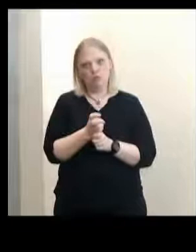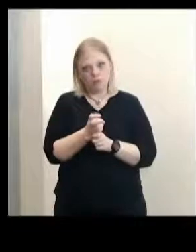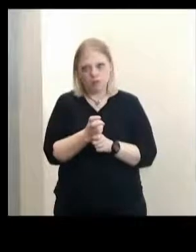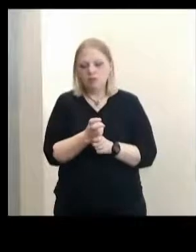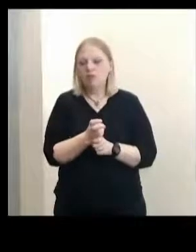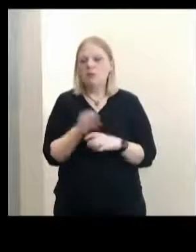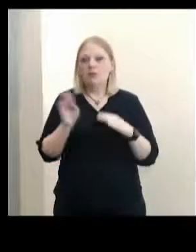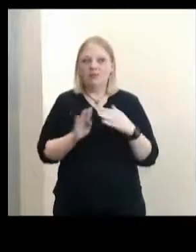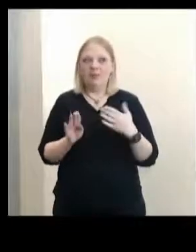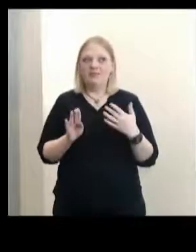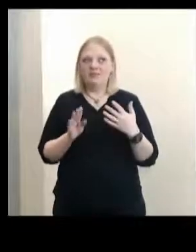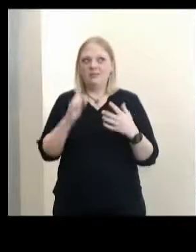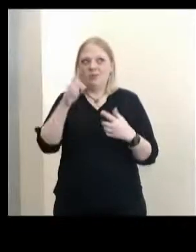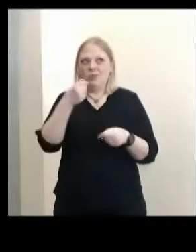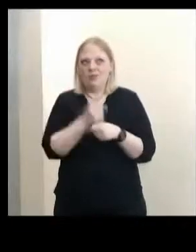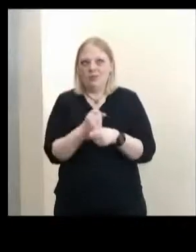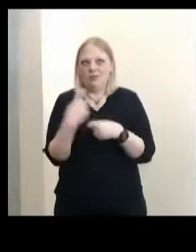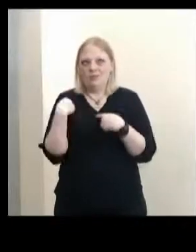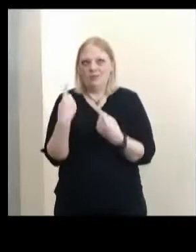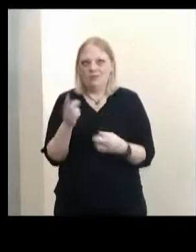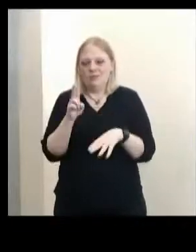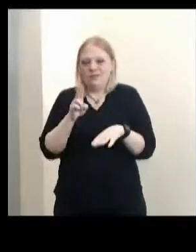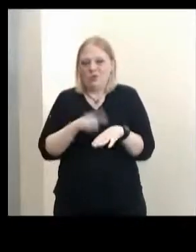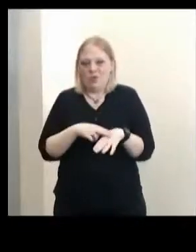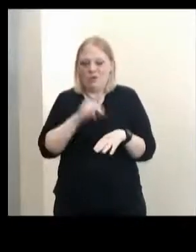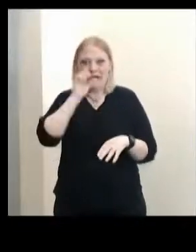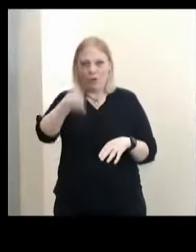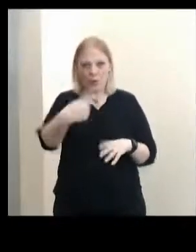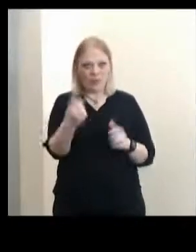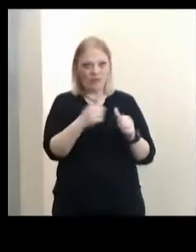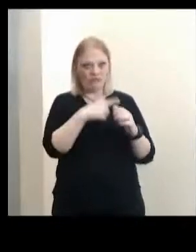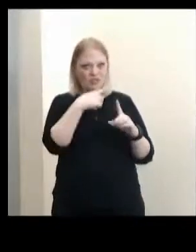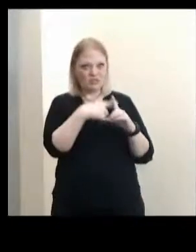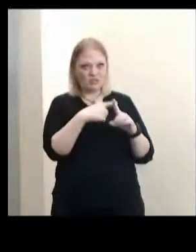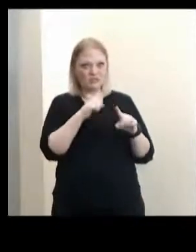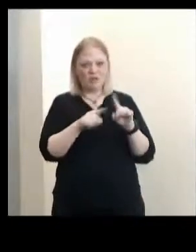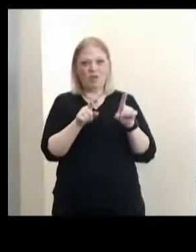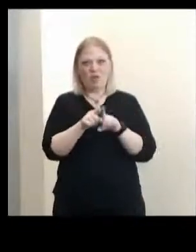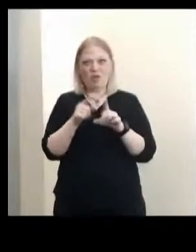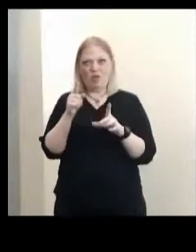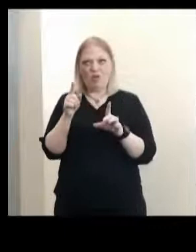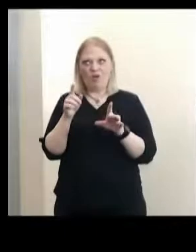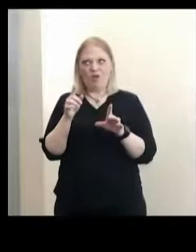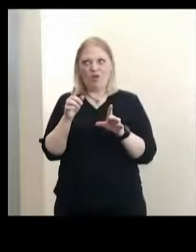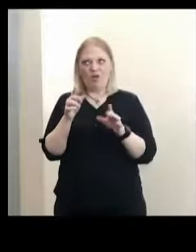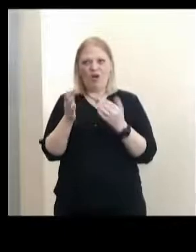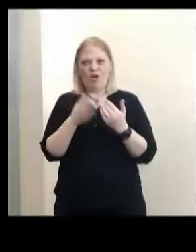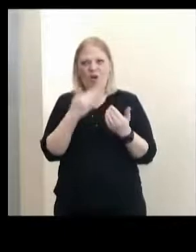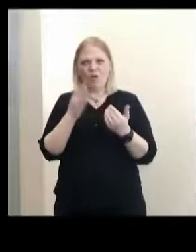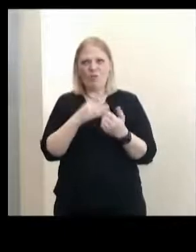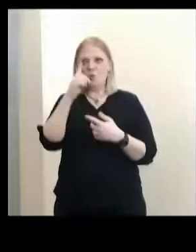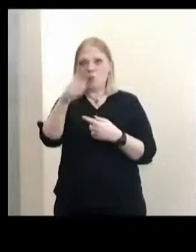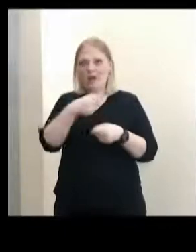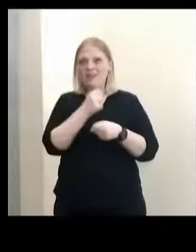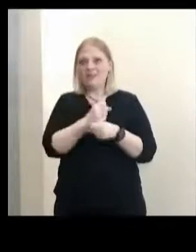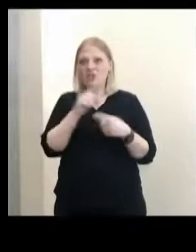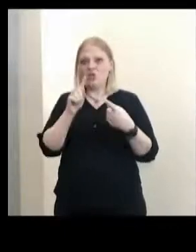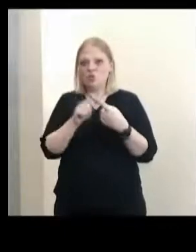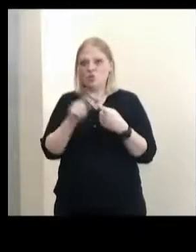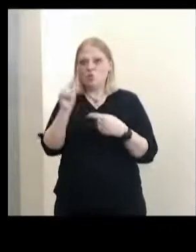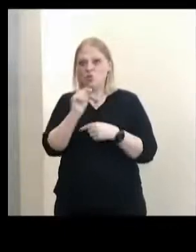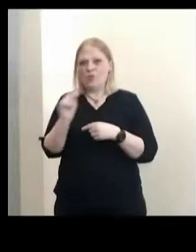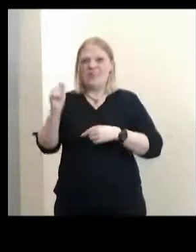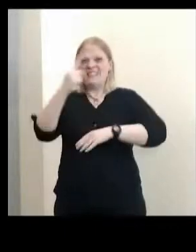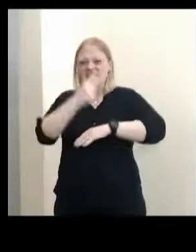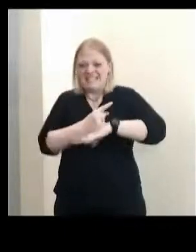been a year since, of course, we had not only our first case, but I think it's almost 1 year to the day tomorrow. We've had our first death